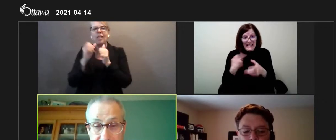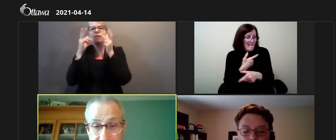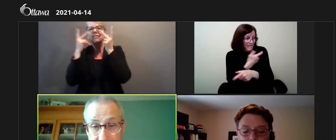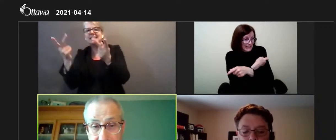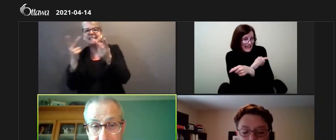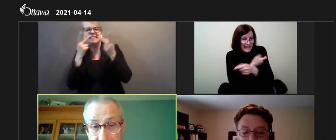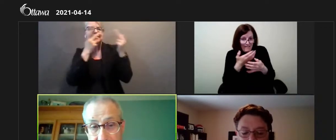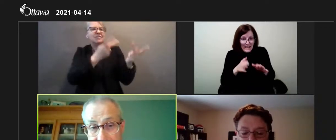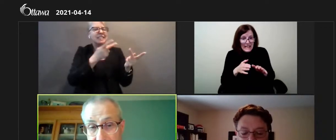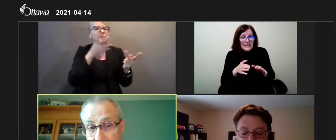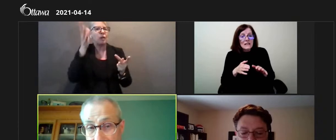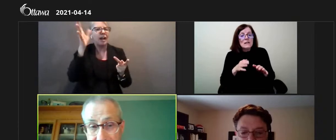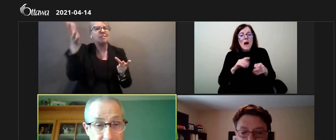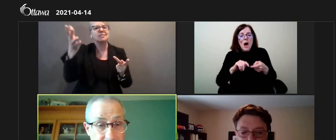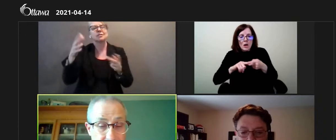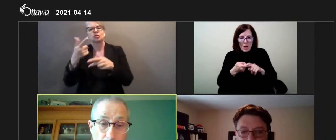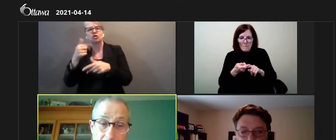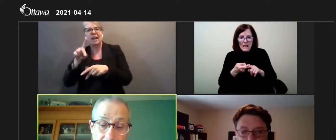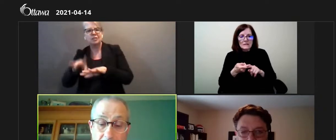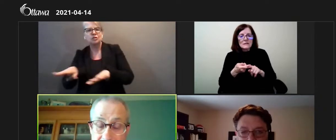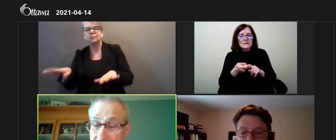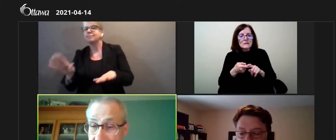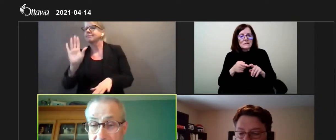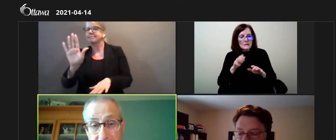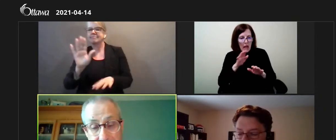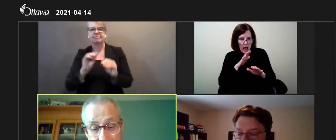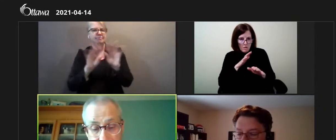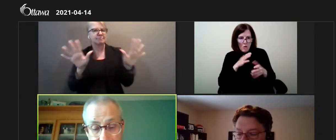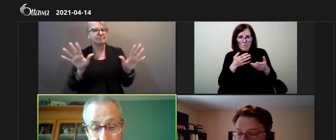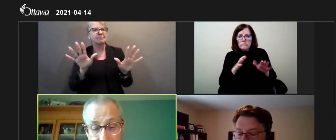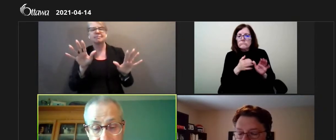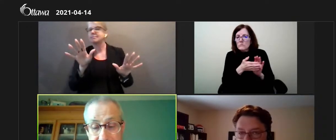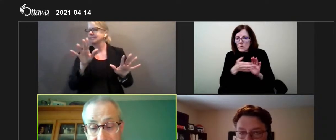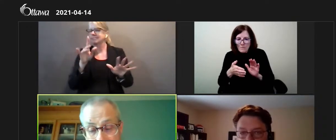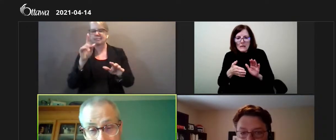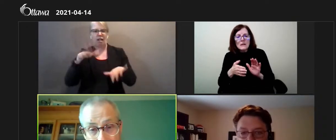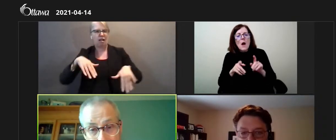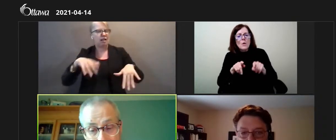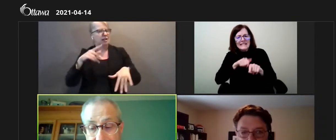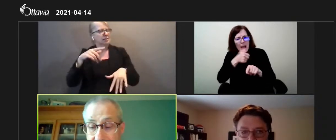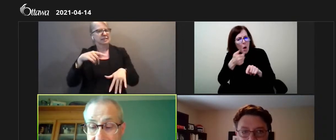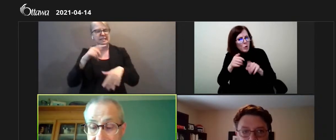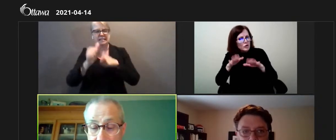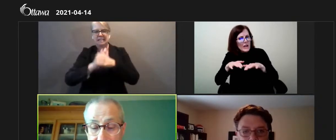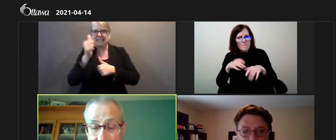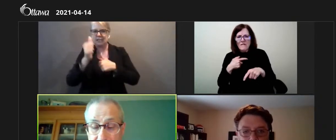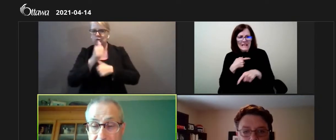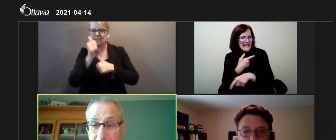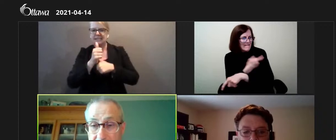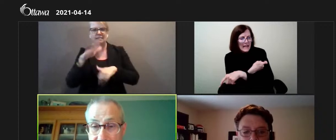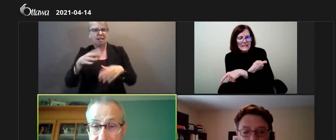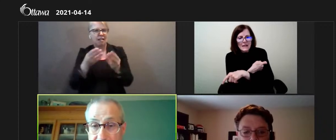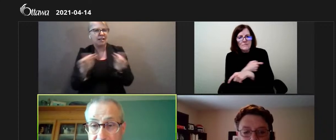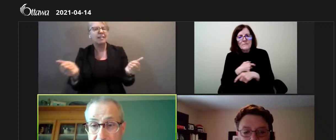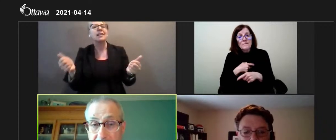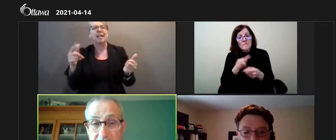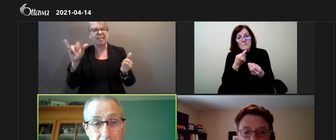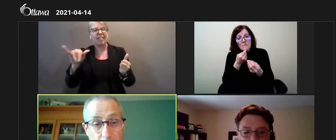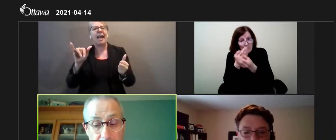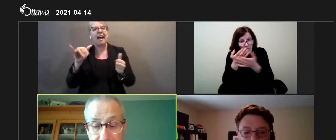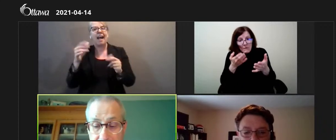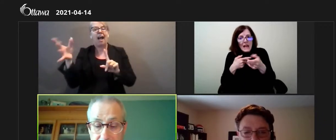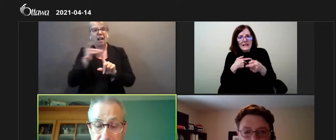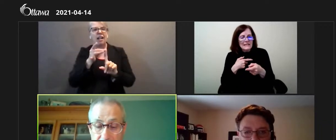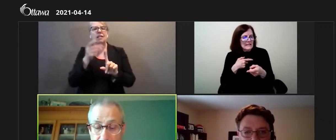grandchildren. The simple message is we are not there yet. This is dangerous and is helping to contribute to the further spread